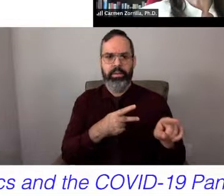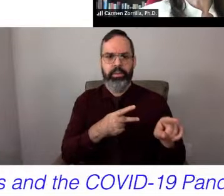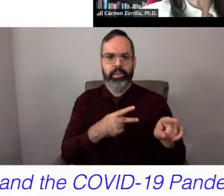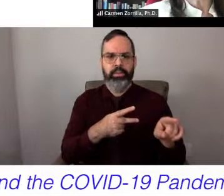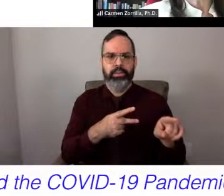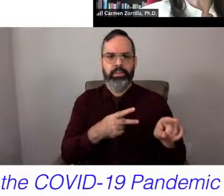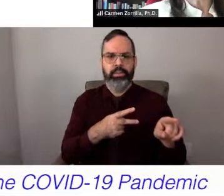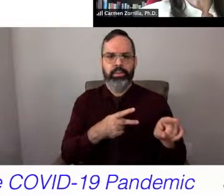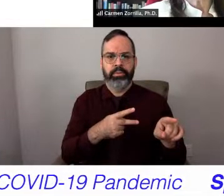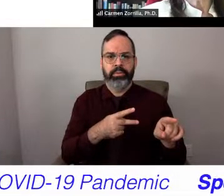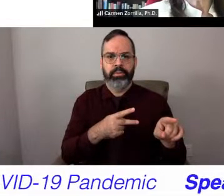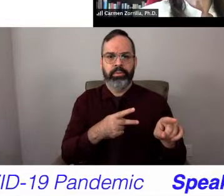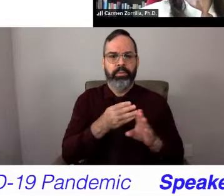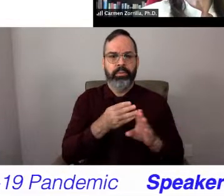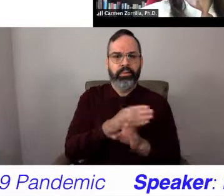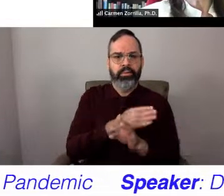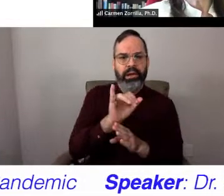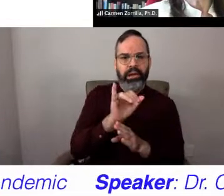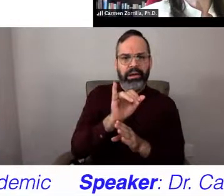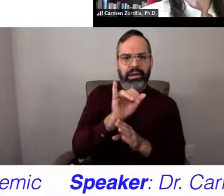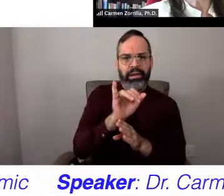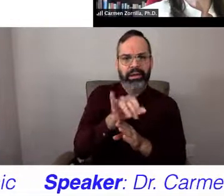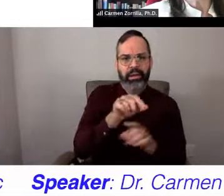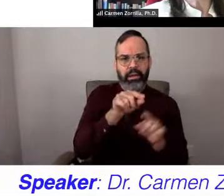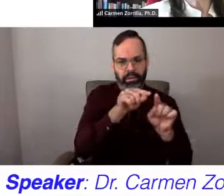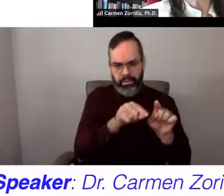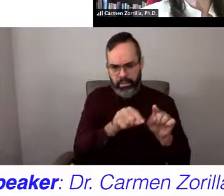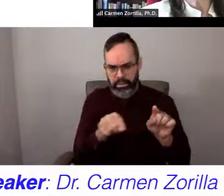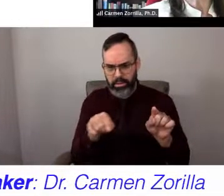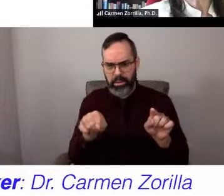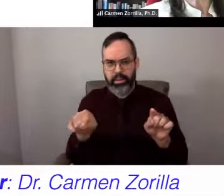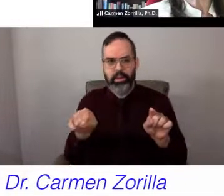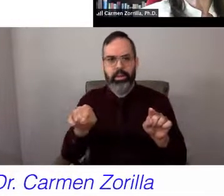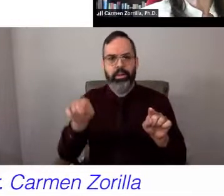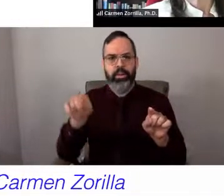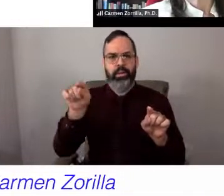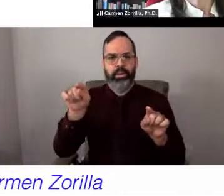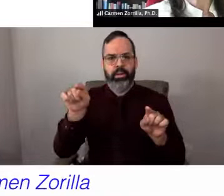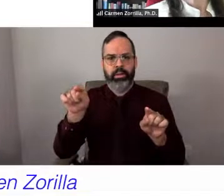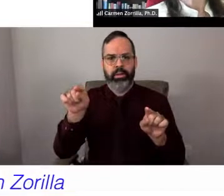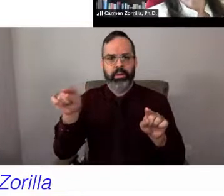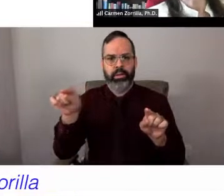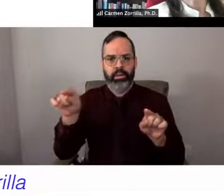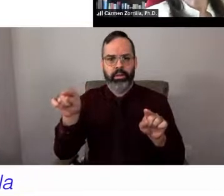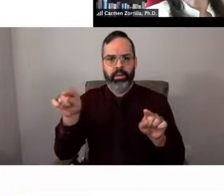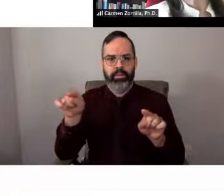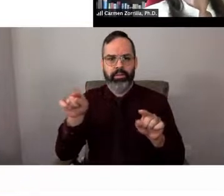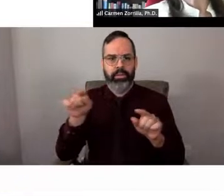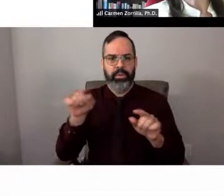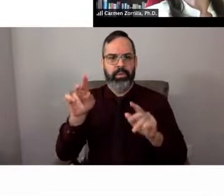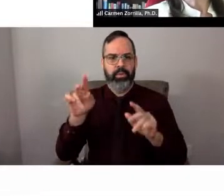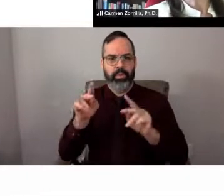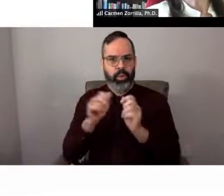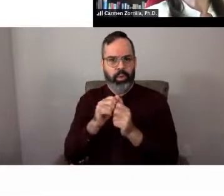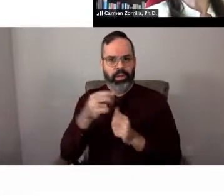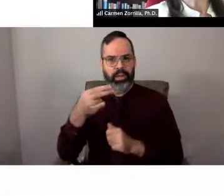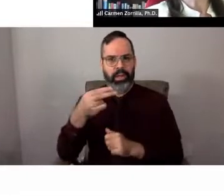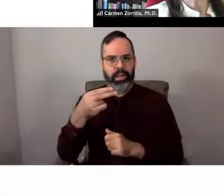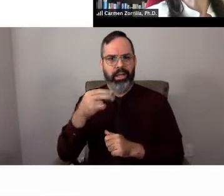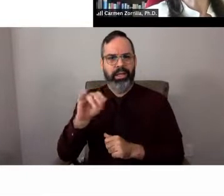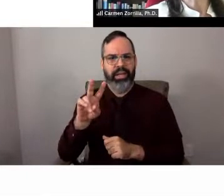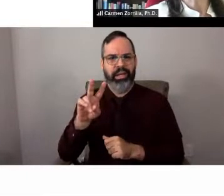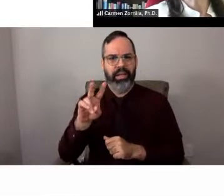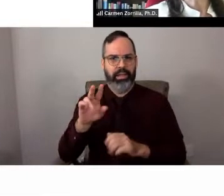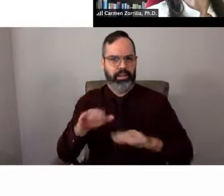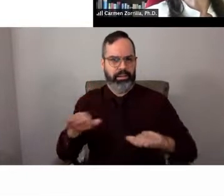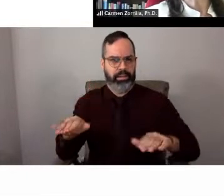that, we had been for a few years without a single infant with HIV, as well as Puerto Rico. This is